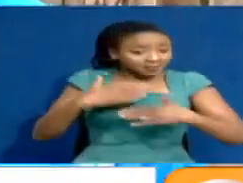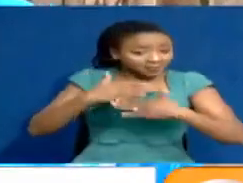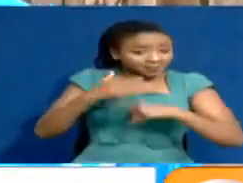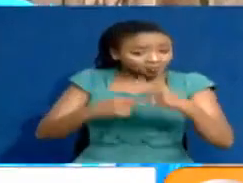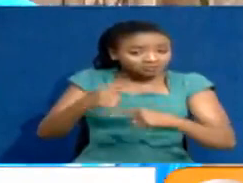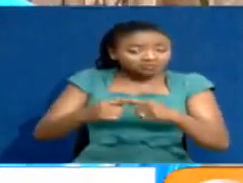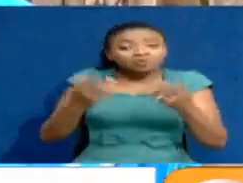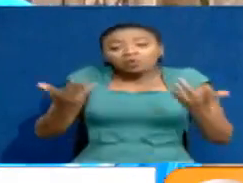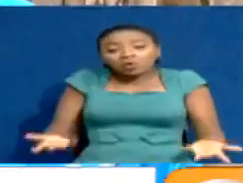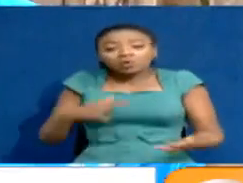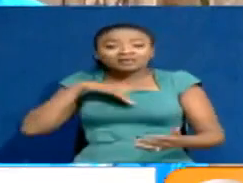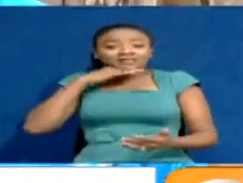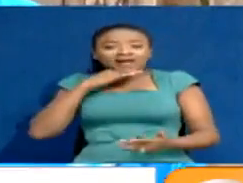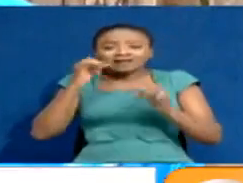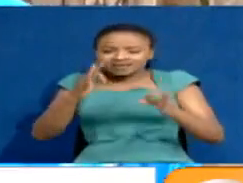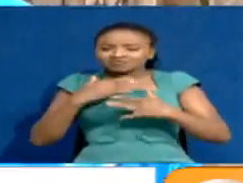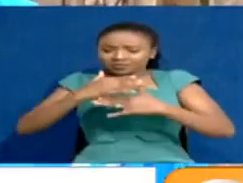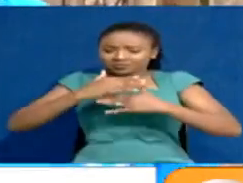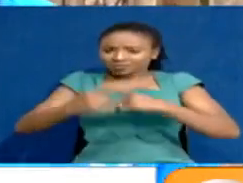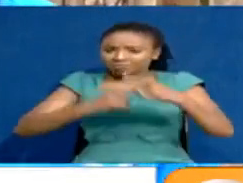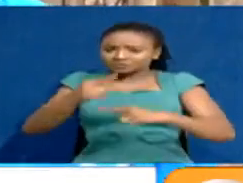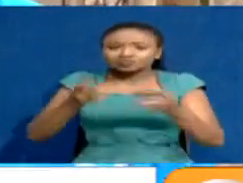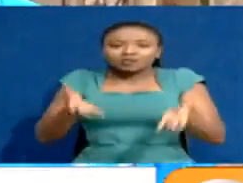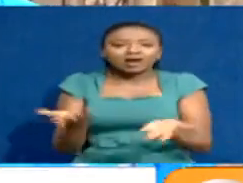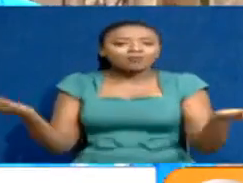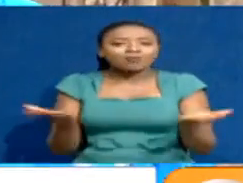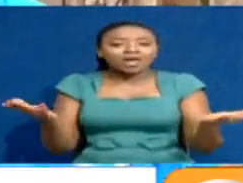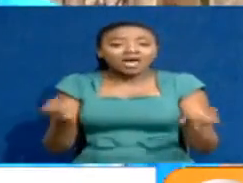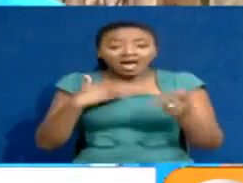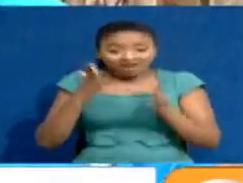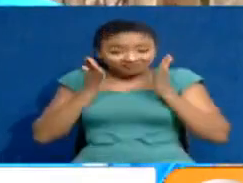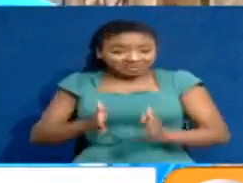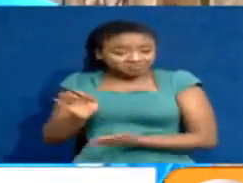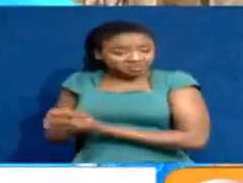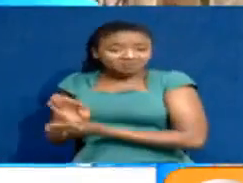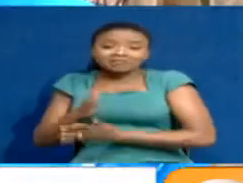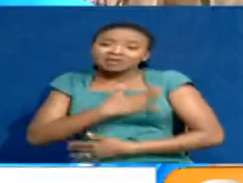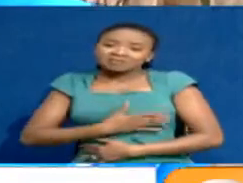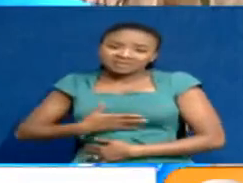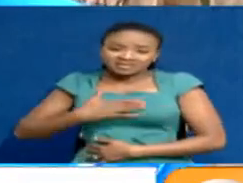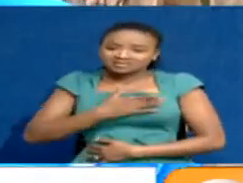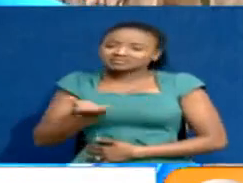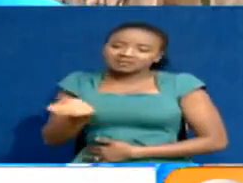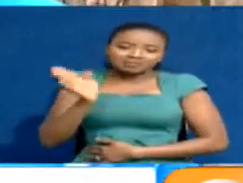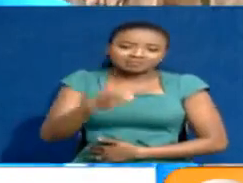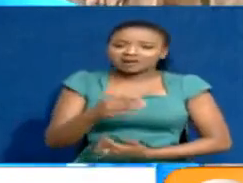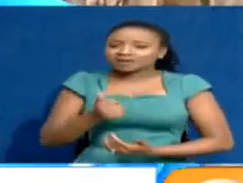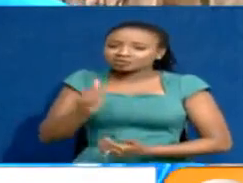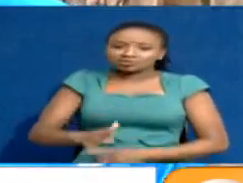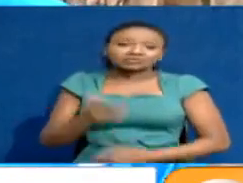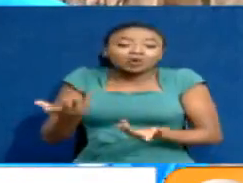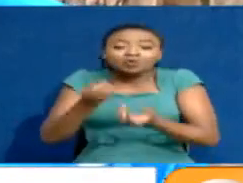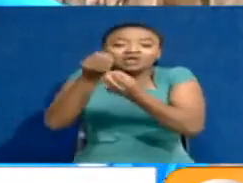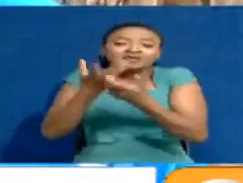And if she's alive, where is she? Do you have somebody who is keeping her? Would you mind if or how, just to let us